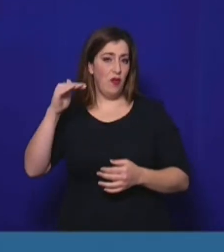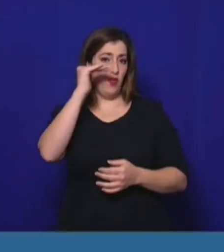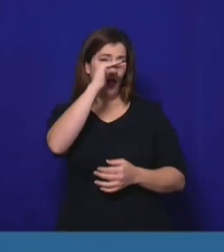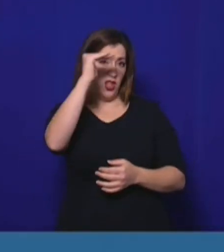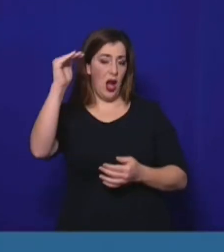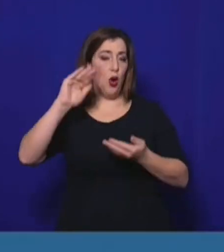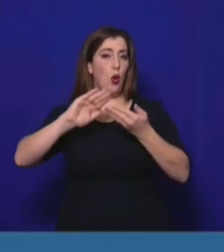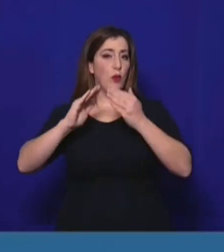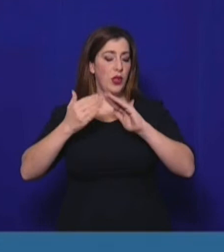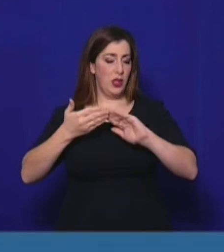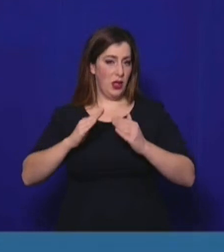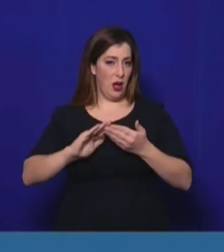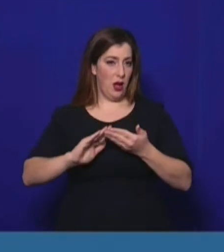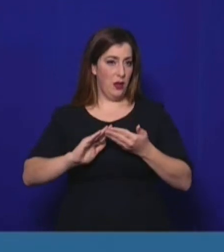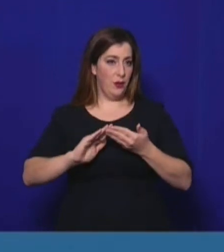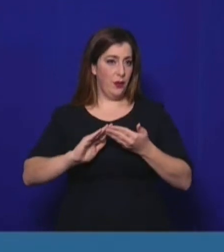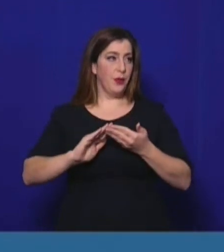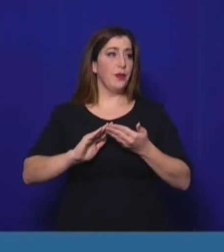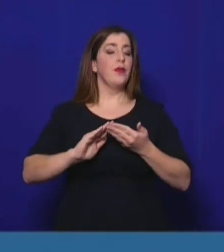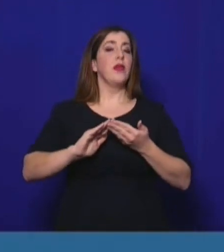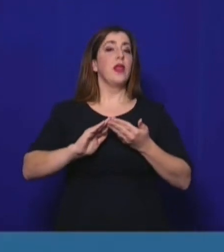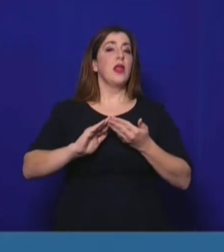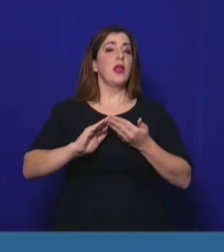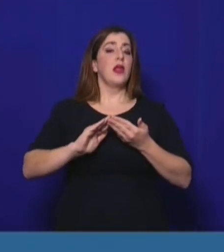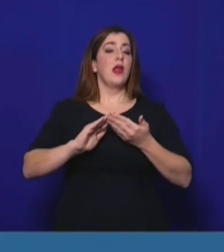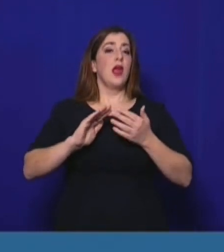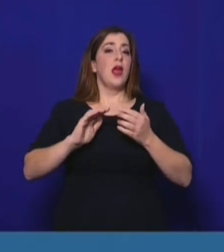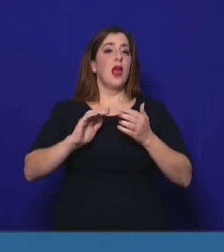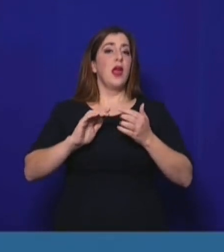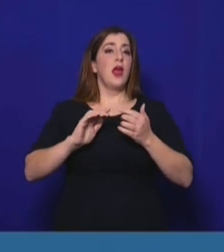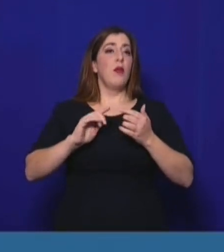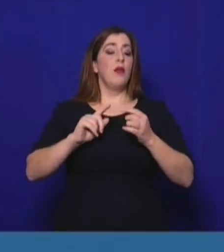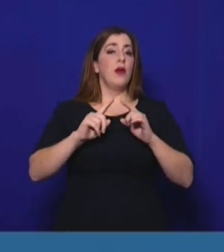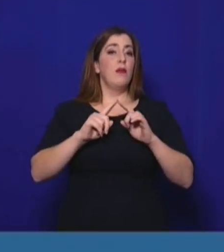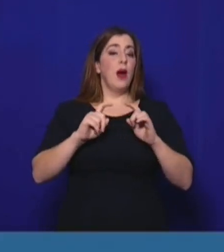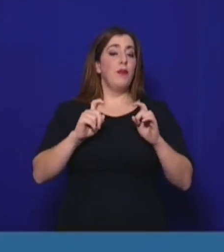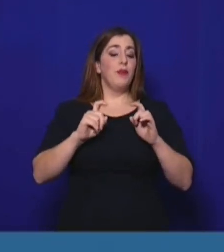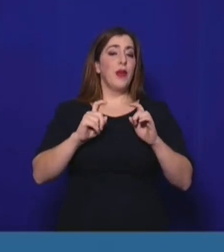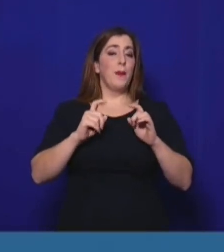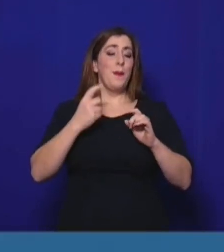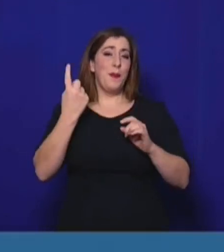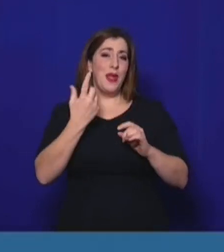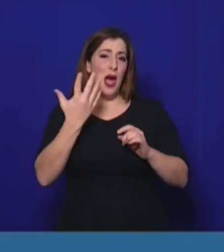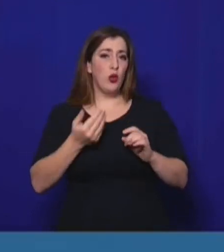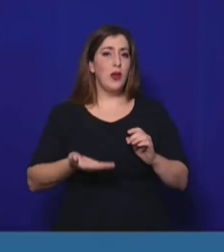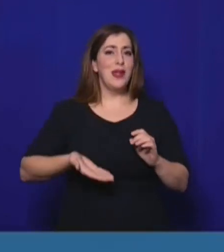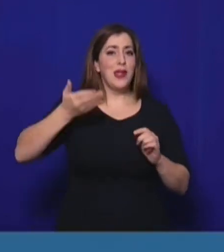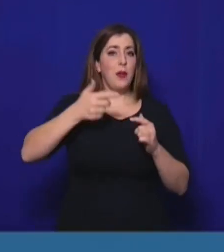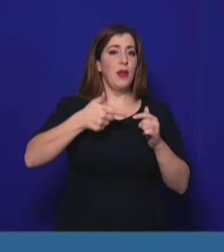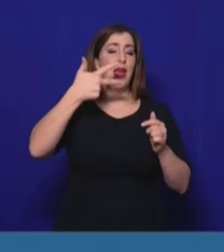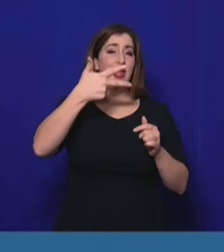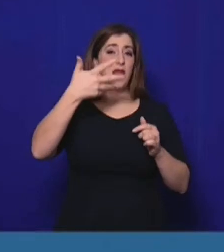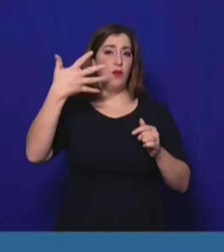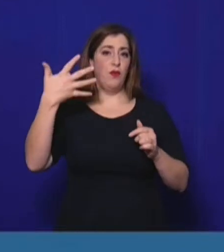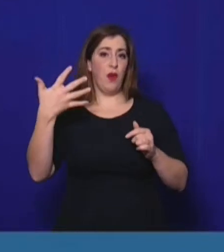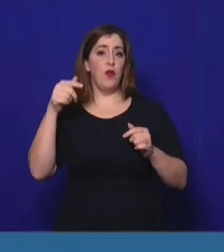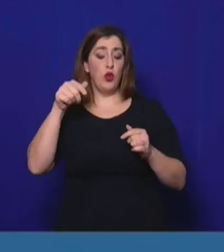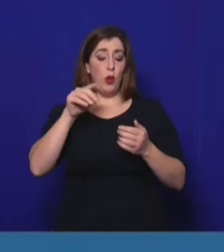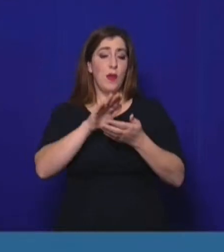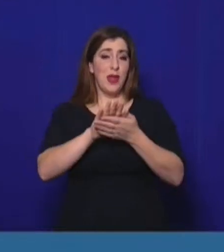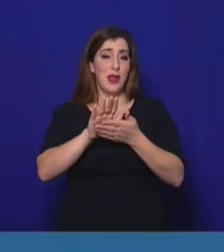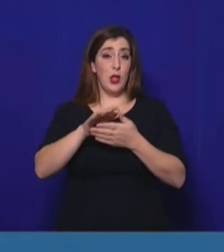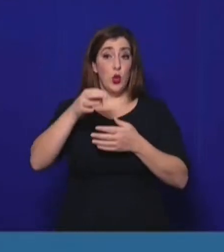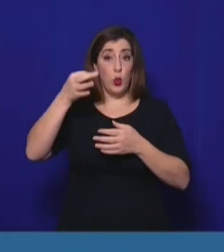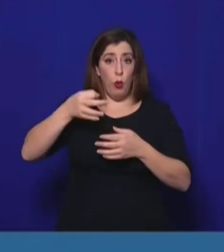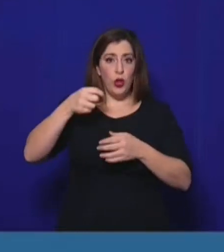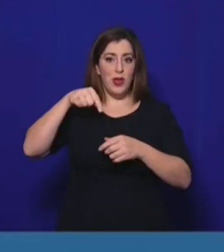huma listed propju mal-Comcare. Ġifieri nappellalkom il fuq min għandu 85 sena l fuq ħadd irċievu litri matul